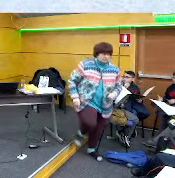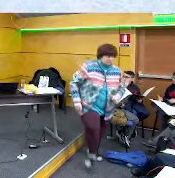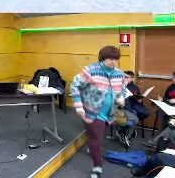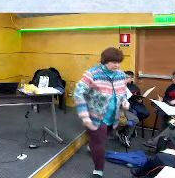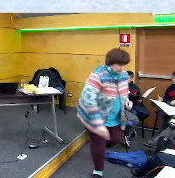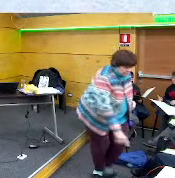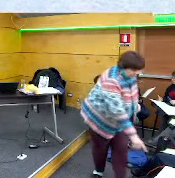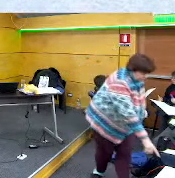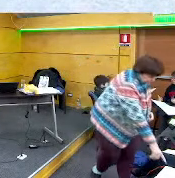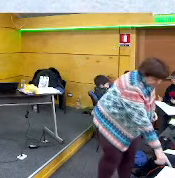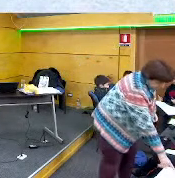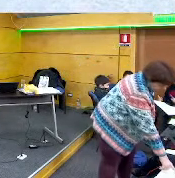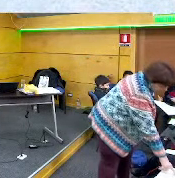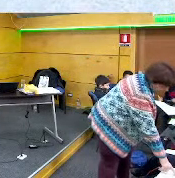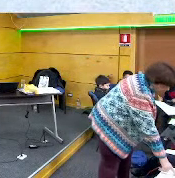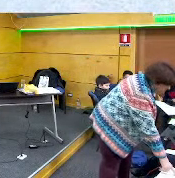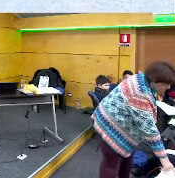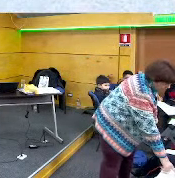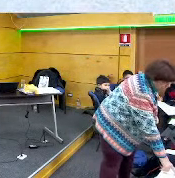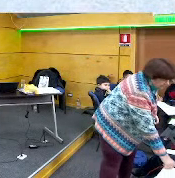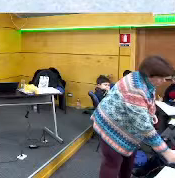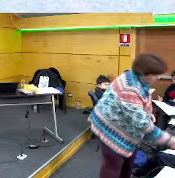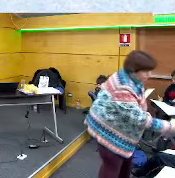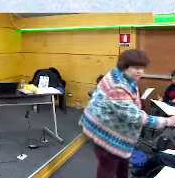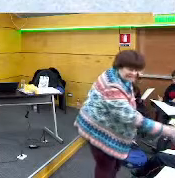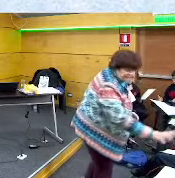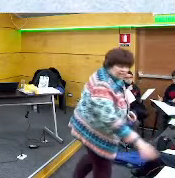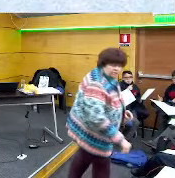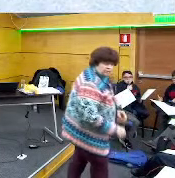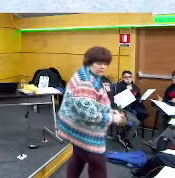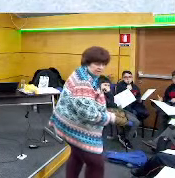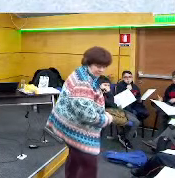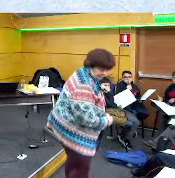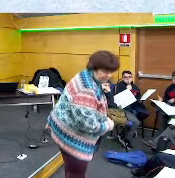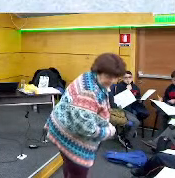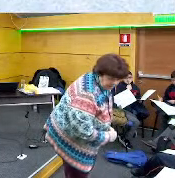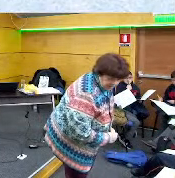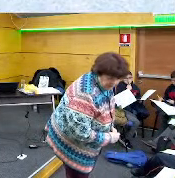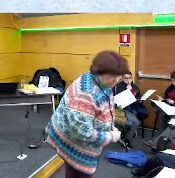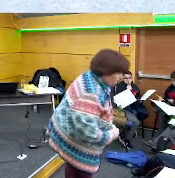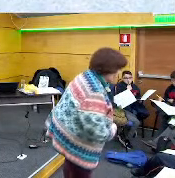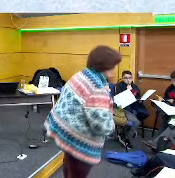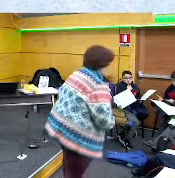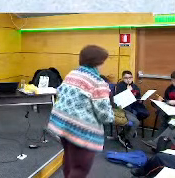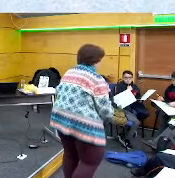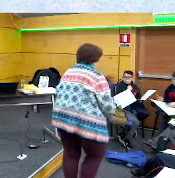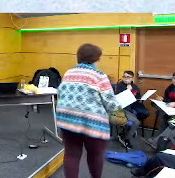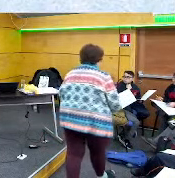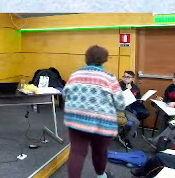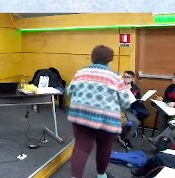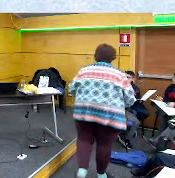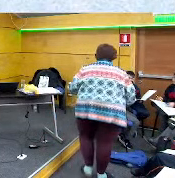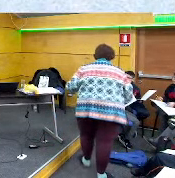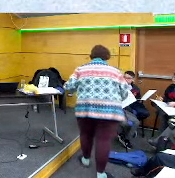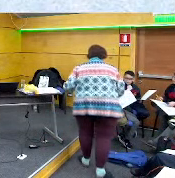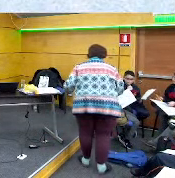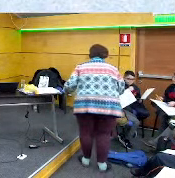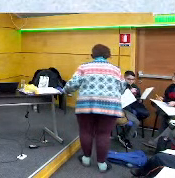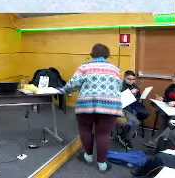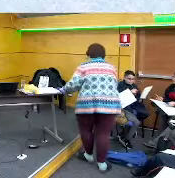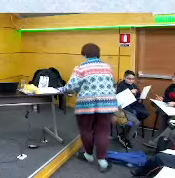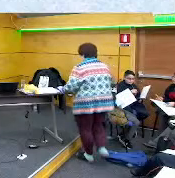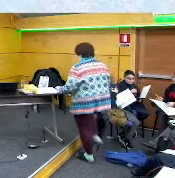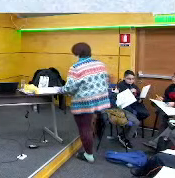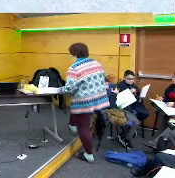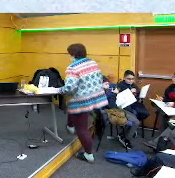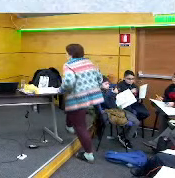Okay, so you circled with blue, so don't use that one, use any color you want, yeah, pick a color. Yeah? Got a